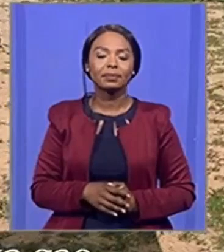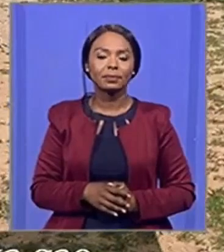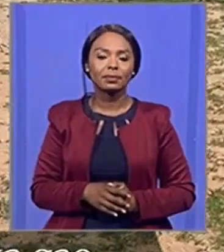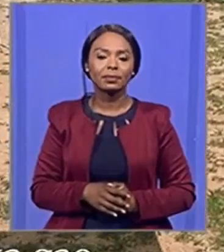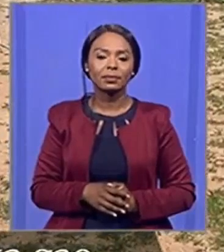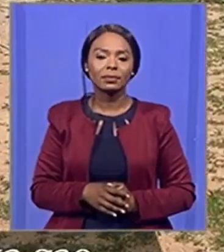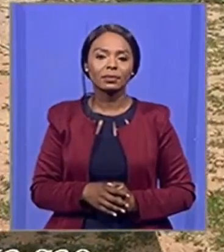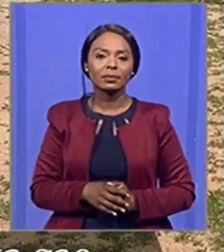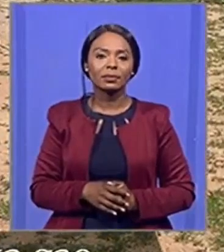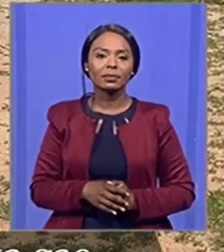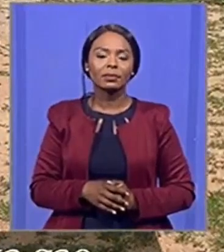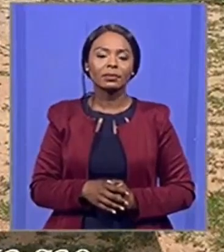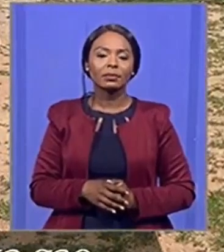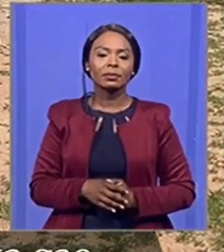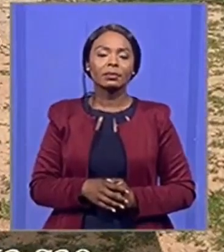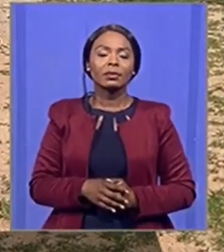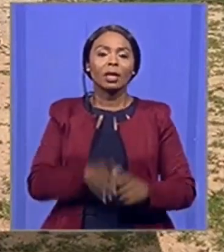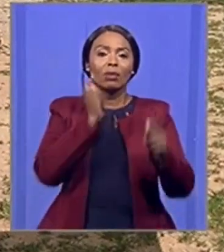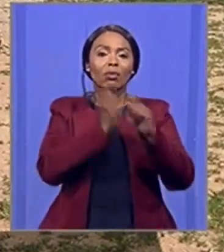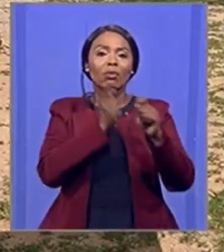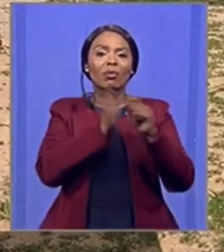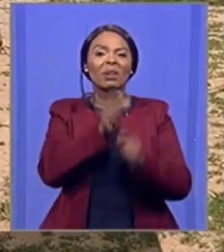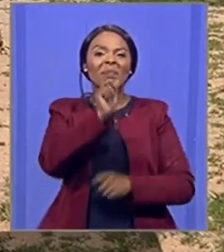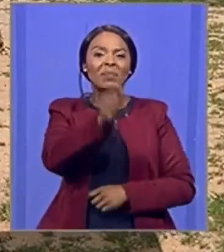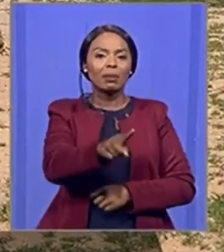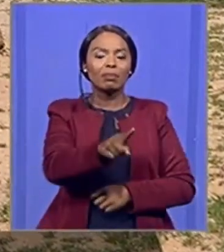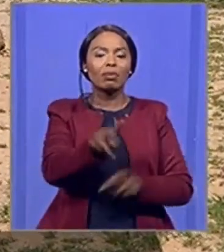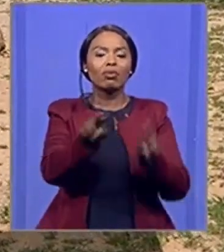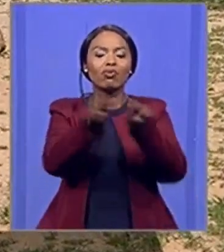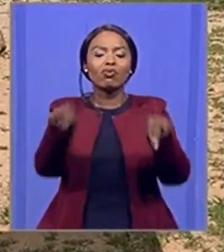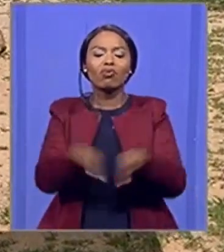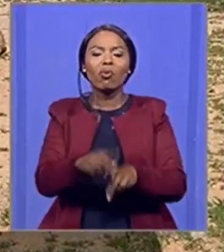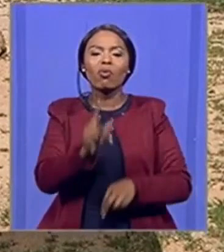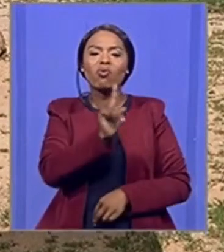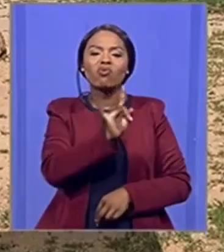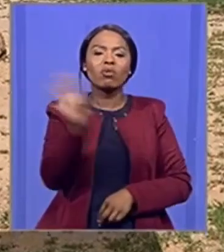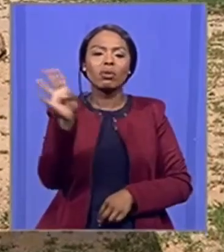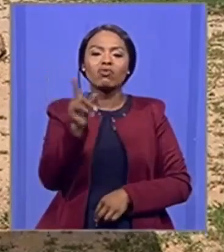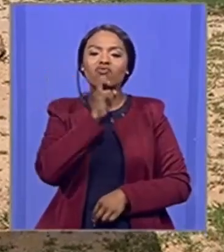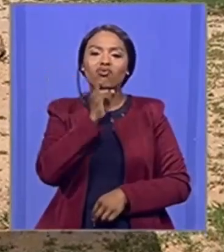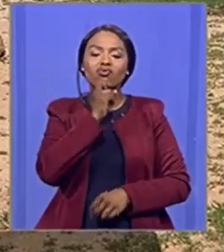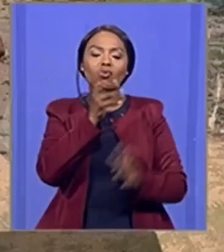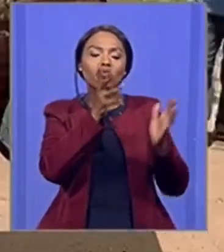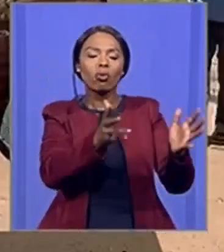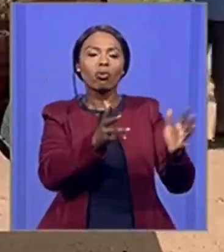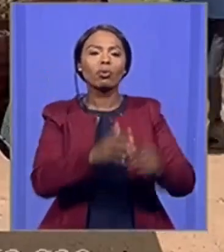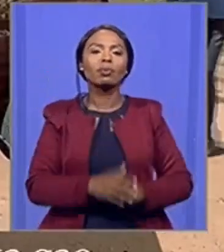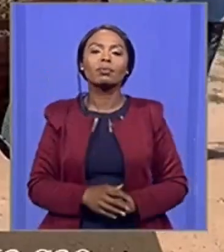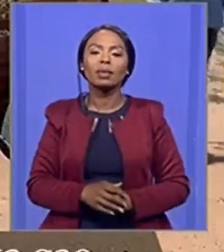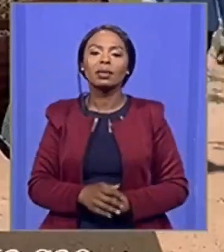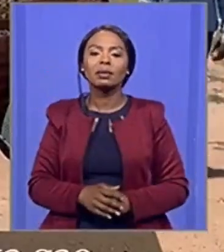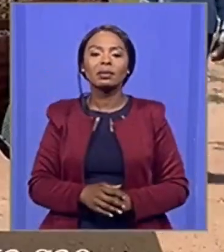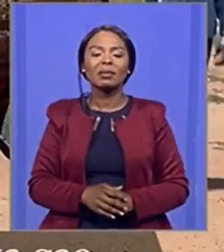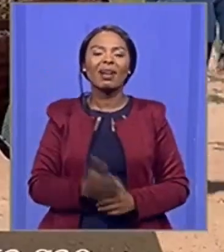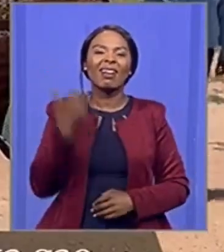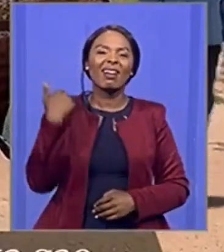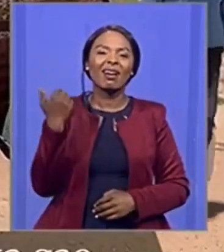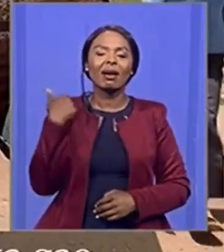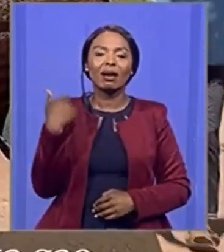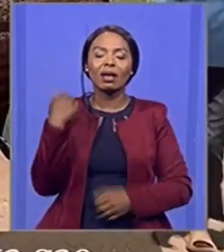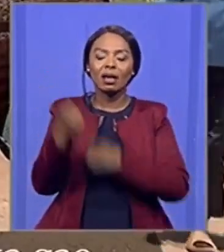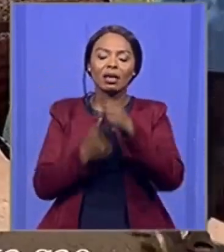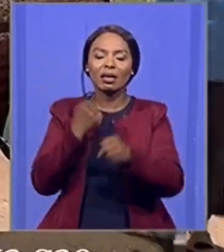Mokhukhu wo o hlagetšego ke le gae le nnoši la lapa la ga Motloutse motseng wa Matobole Gamaja. O agilwe mengwageng ya go feta